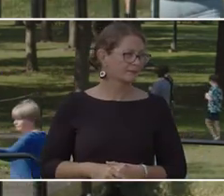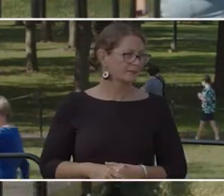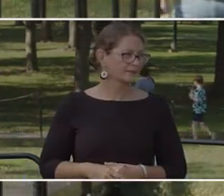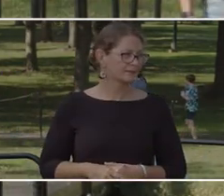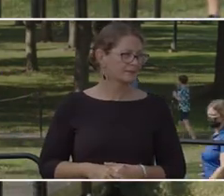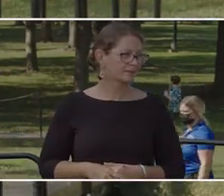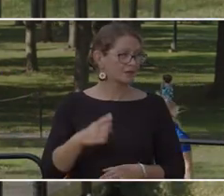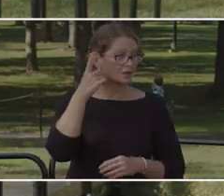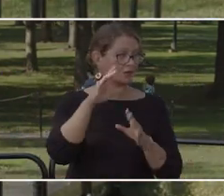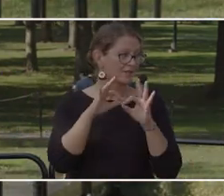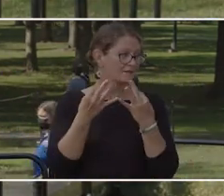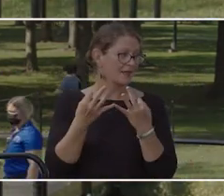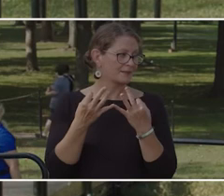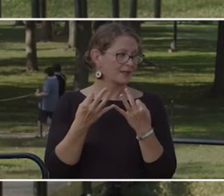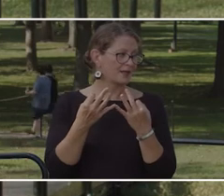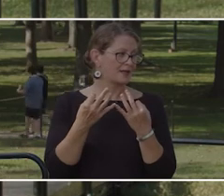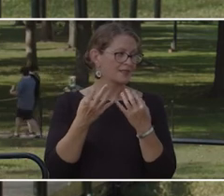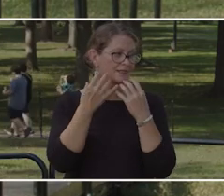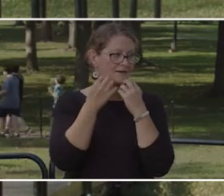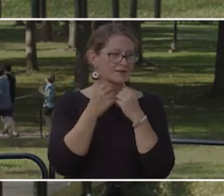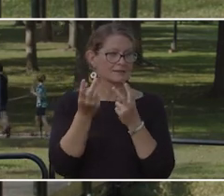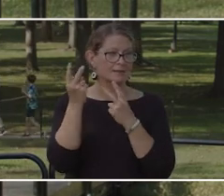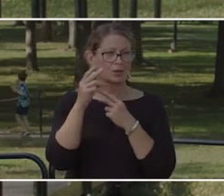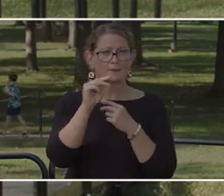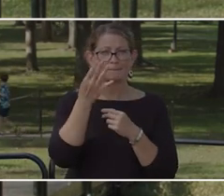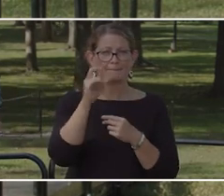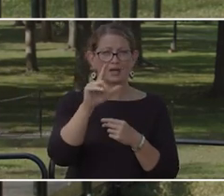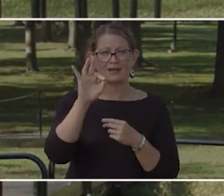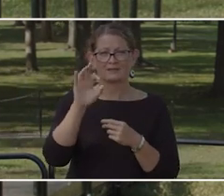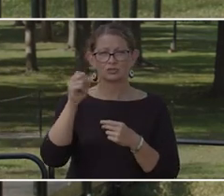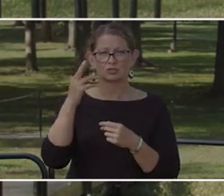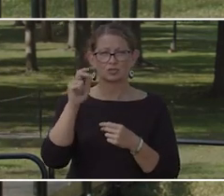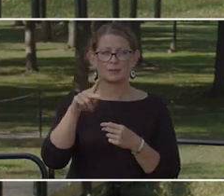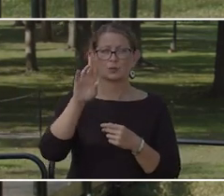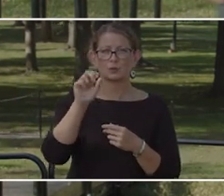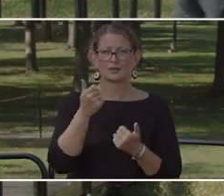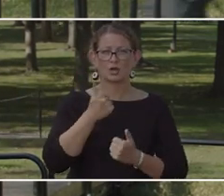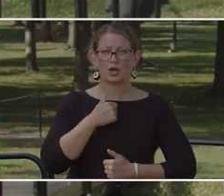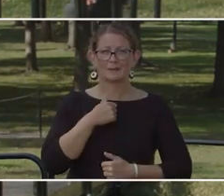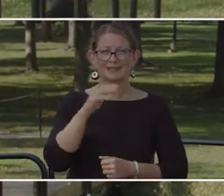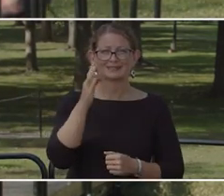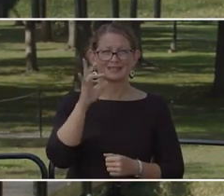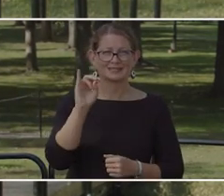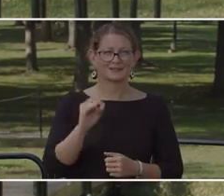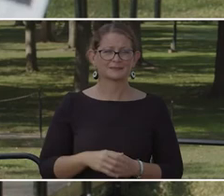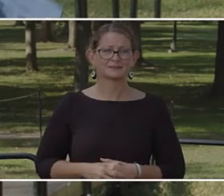On behalf of the family and in loving memory of Michael F. Sharp, U.S. Army,